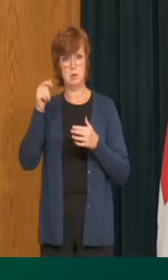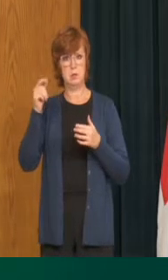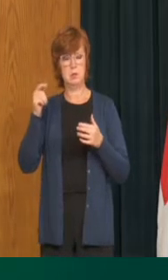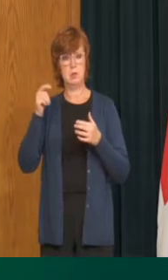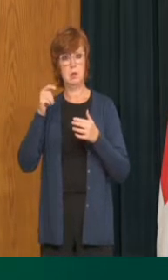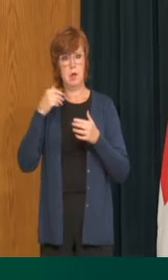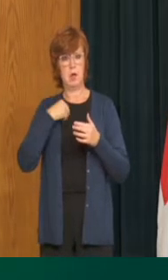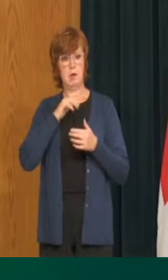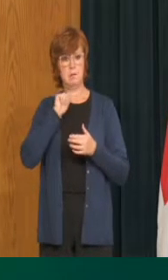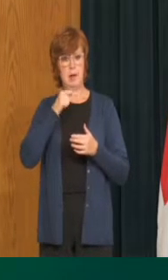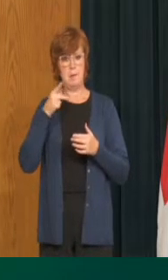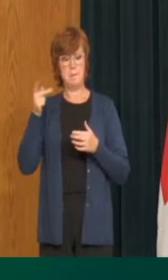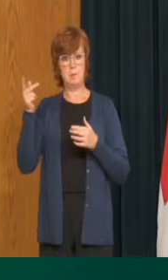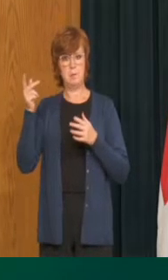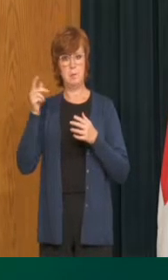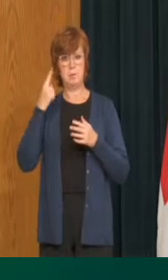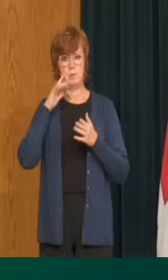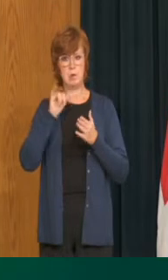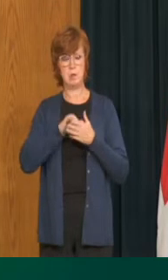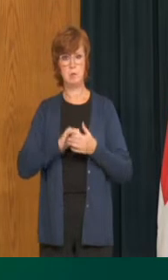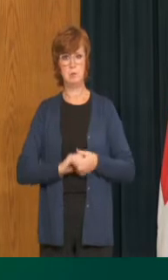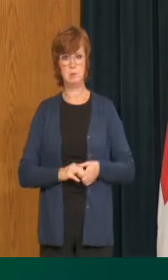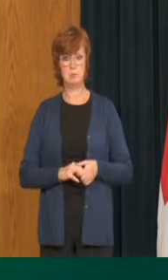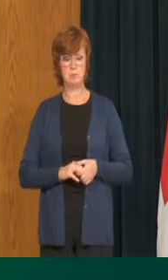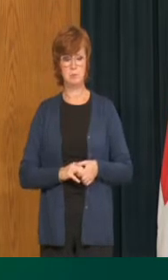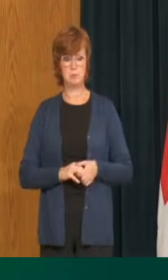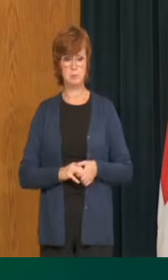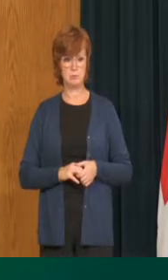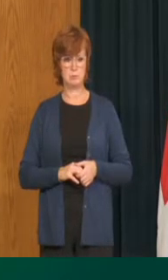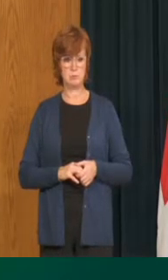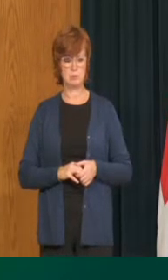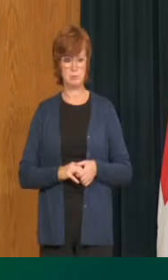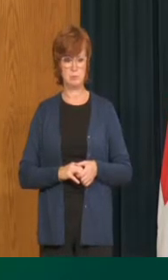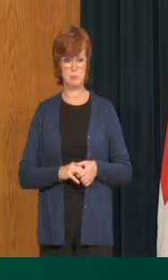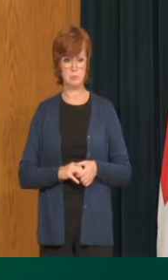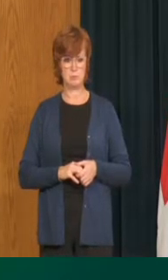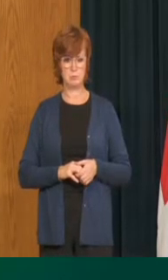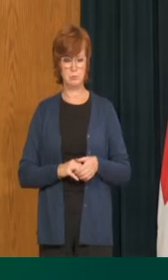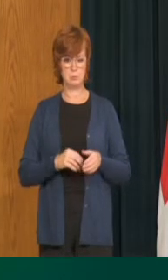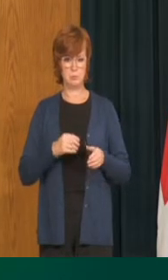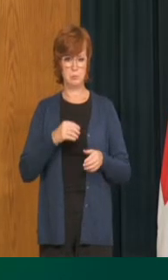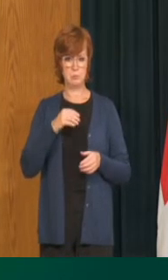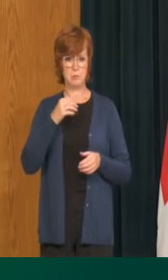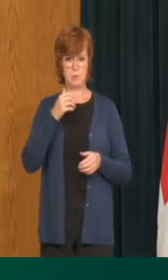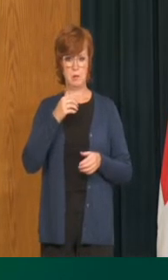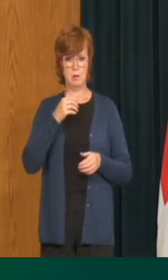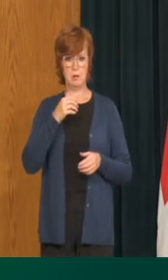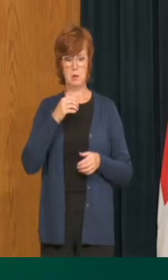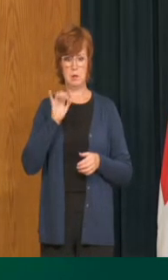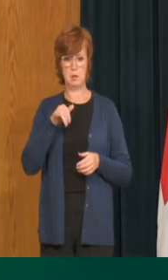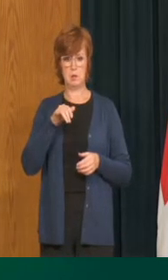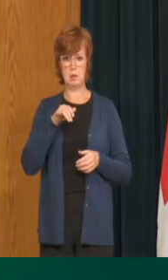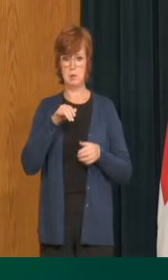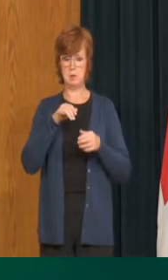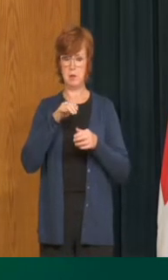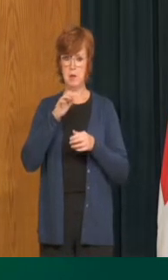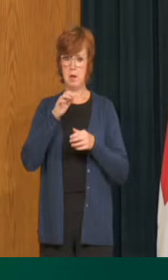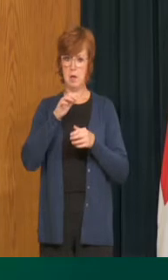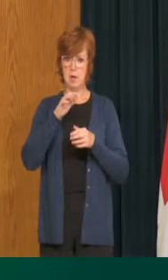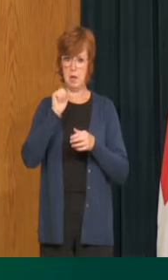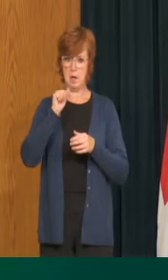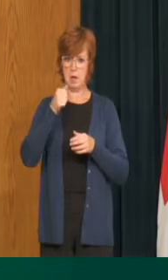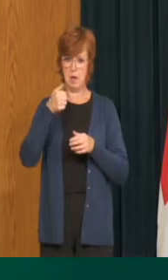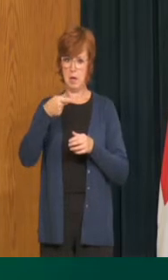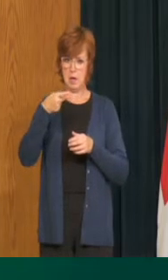or the hesitation to kind of sign up for the federal COVID-19 tracking app here in Saskatchewan? So it's more of an alert app, a COVID alert app,